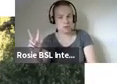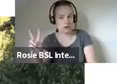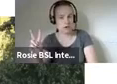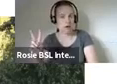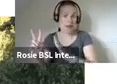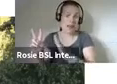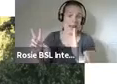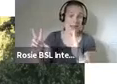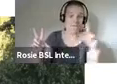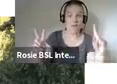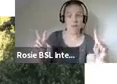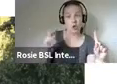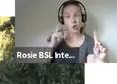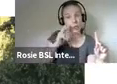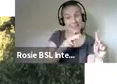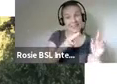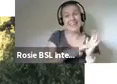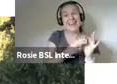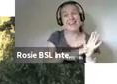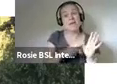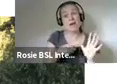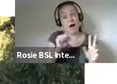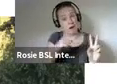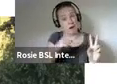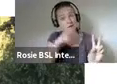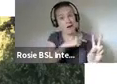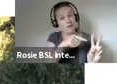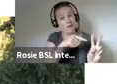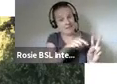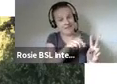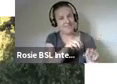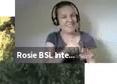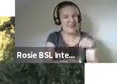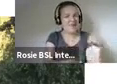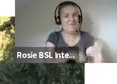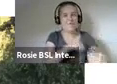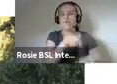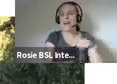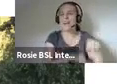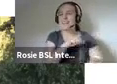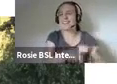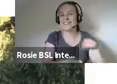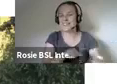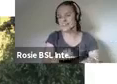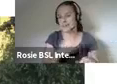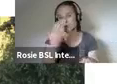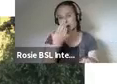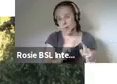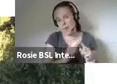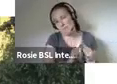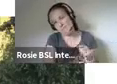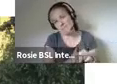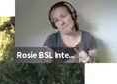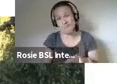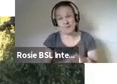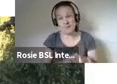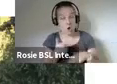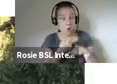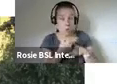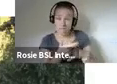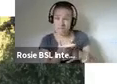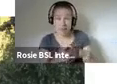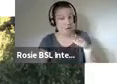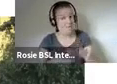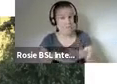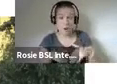see Nina and her son Ilya, who's riding his bicycle to school. So we filmed the whole school day, from